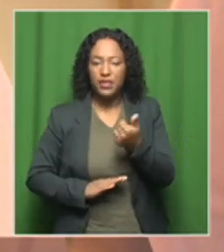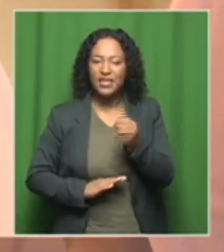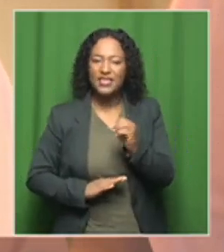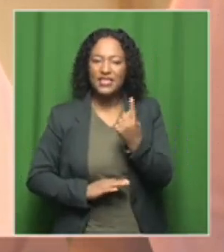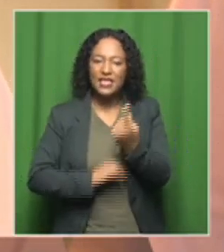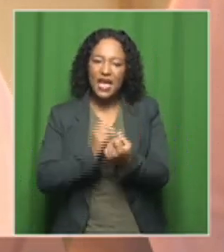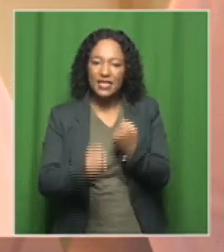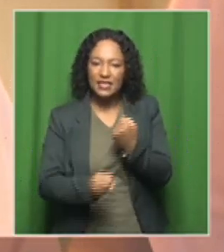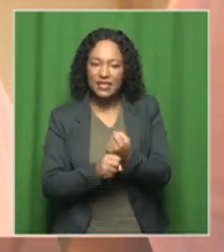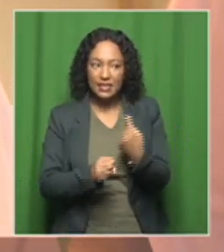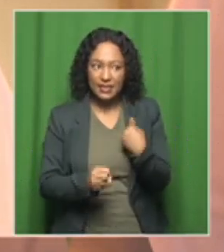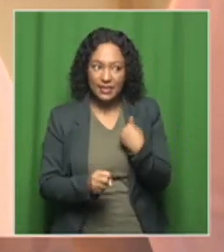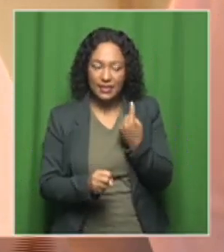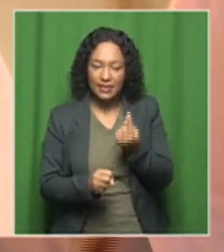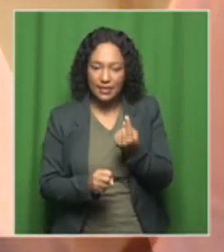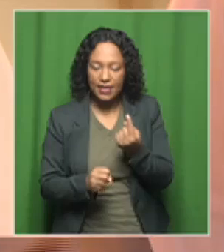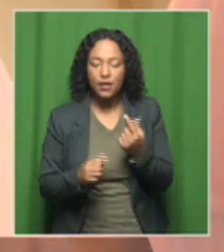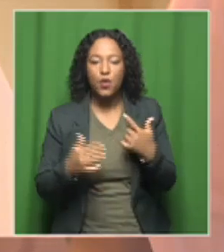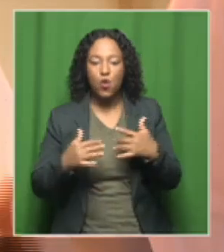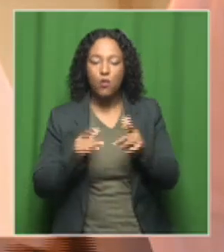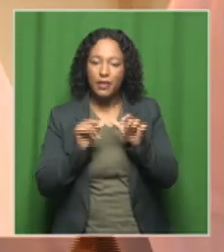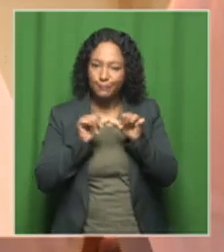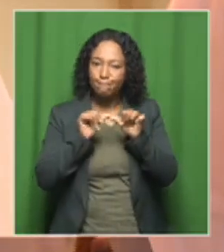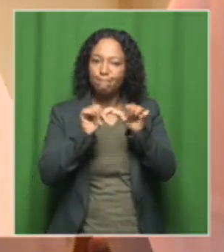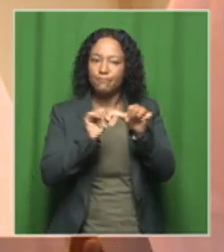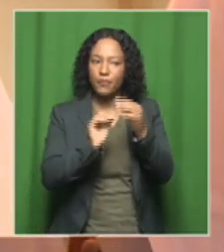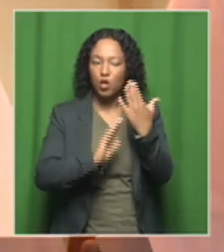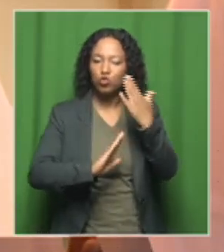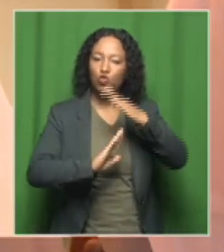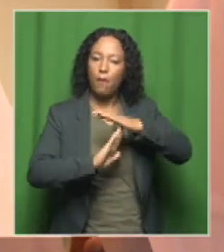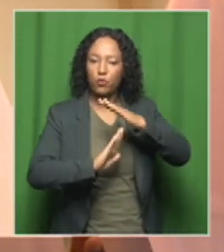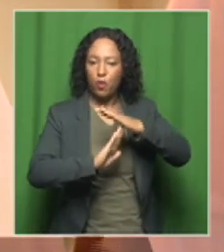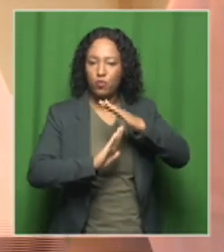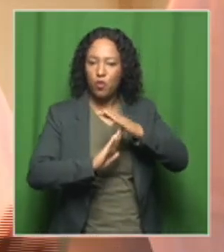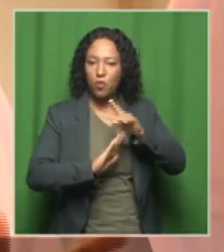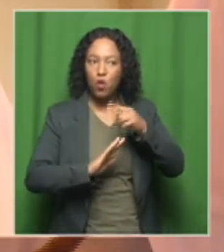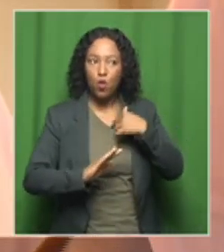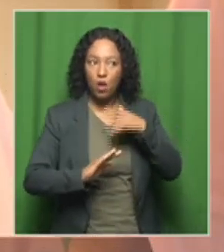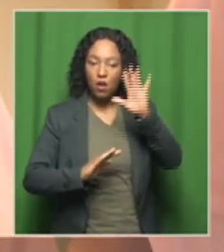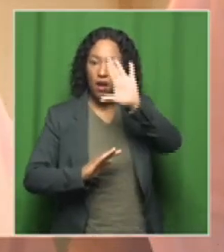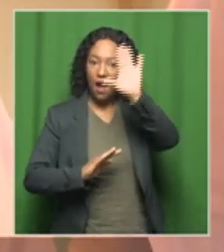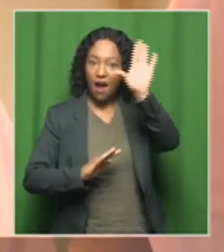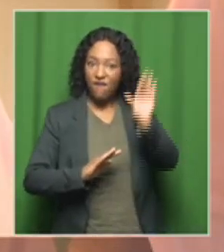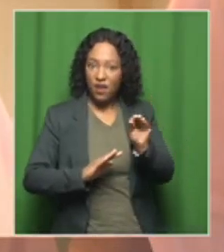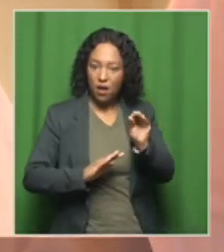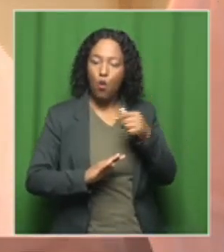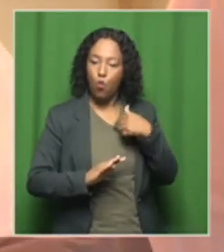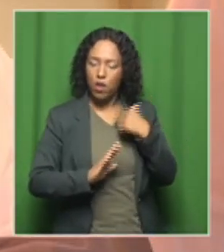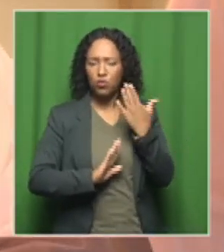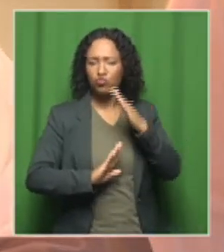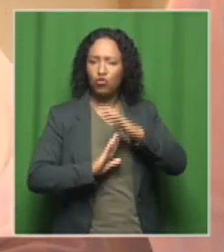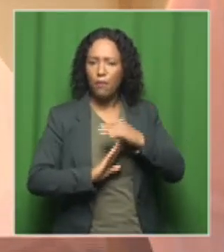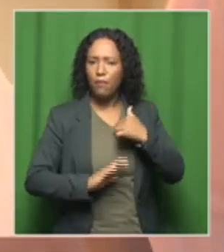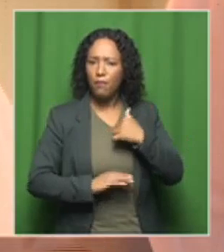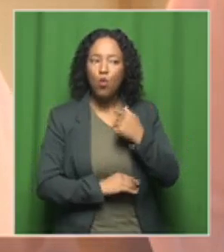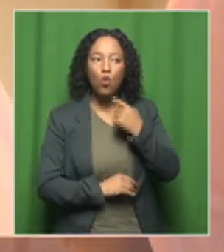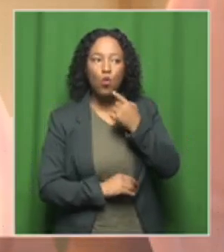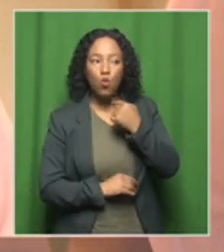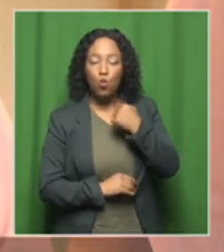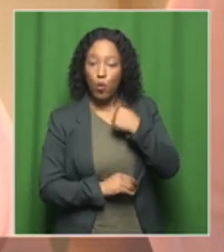and maintain our status. I mean, if you look at, we are dominant on the continent, there's no other person who does it. We